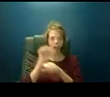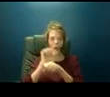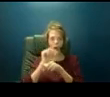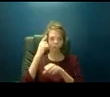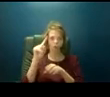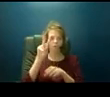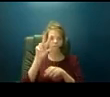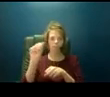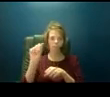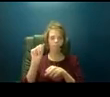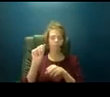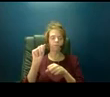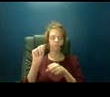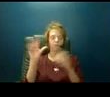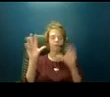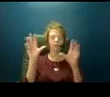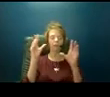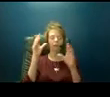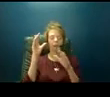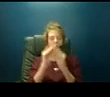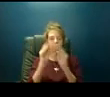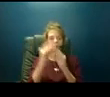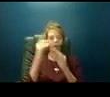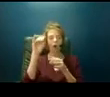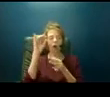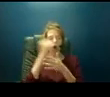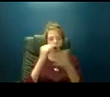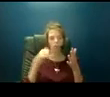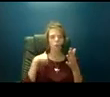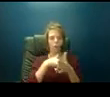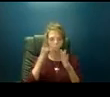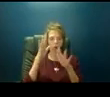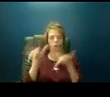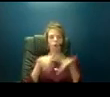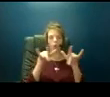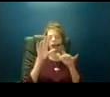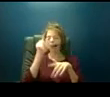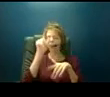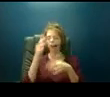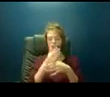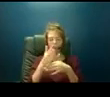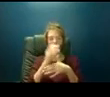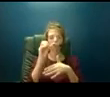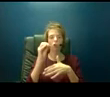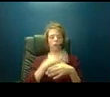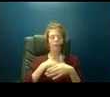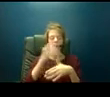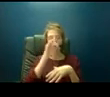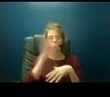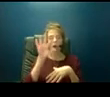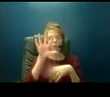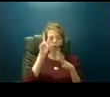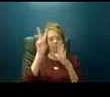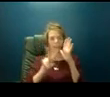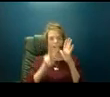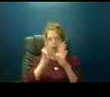for the Arts. The session will be recorded and later shared, so please turn off your video if you do not want